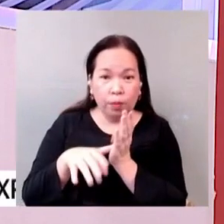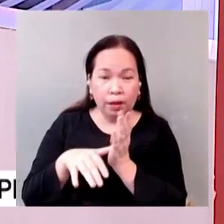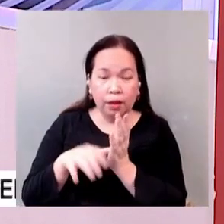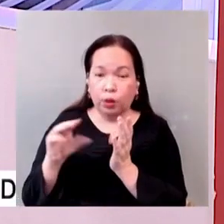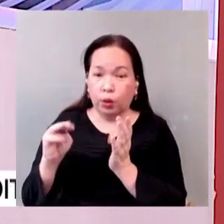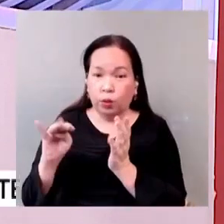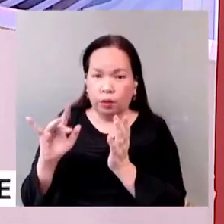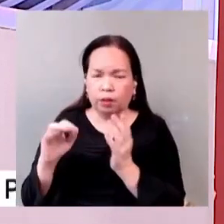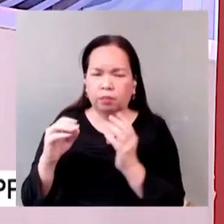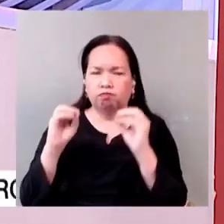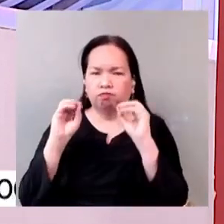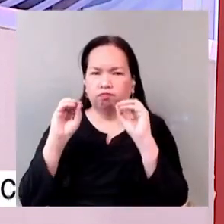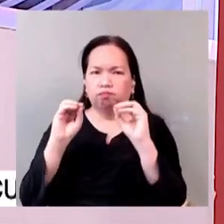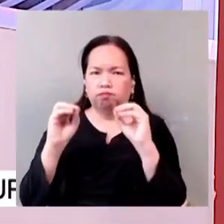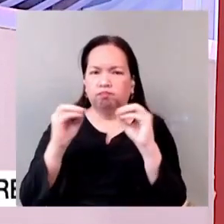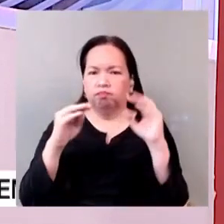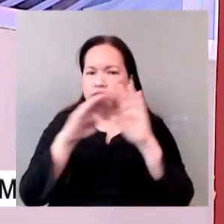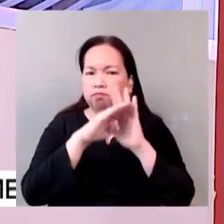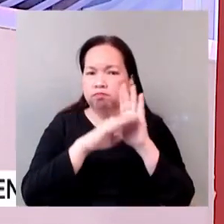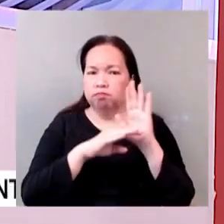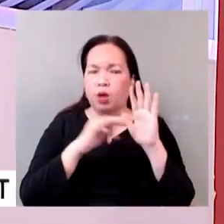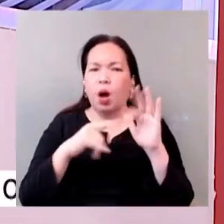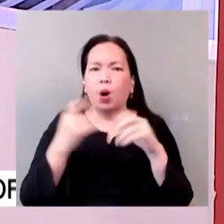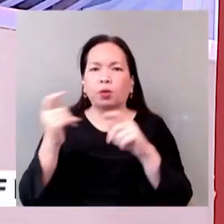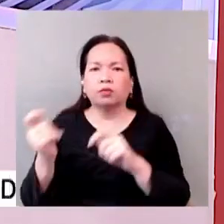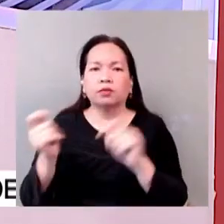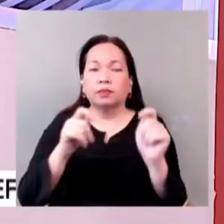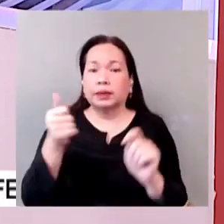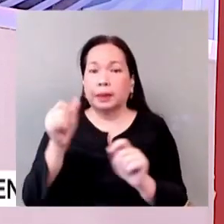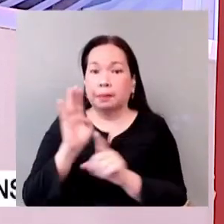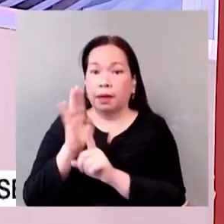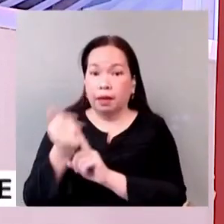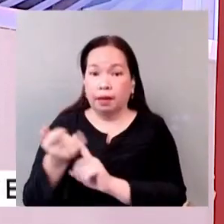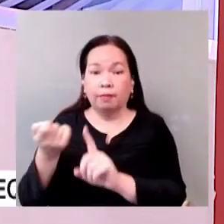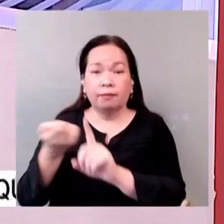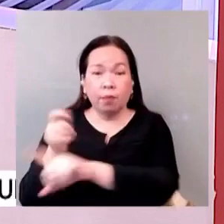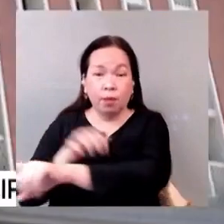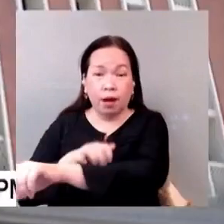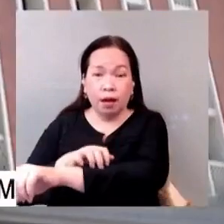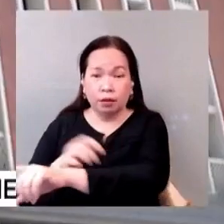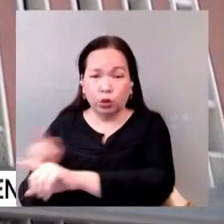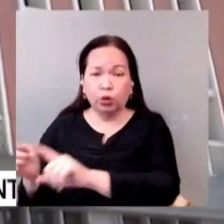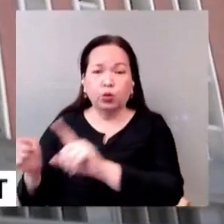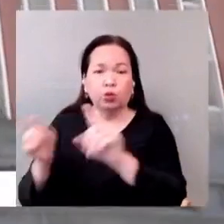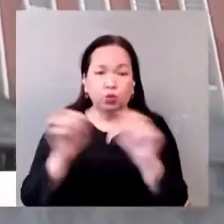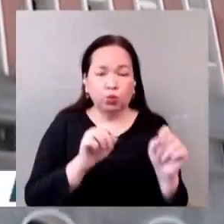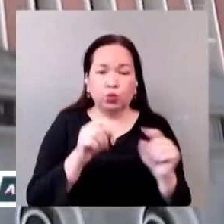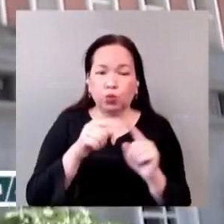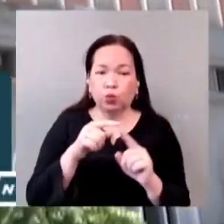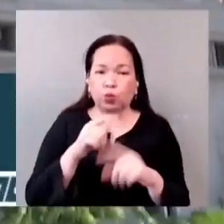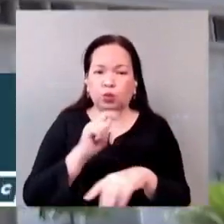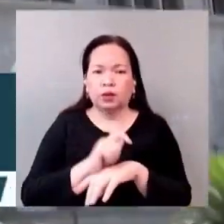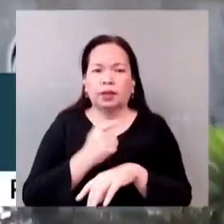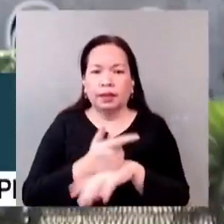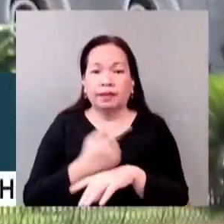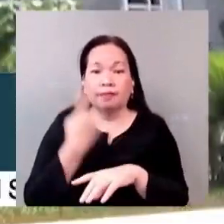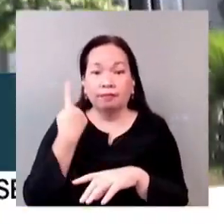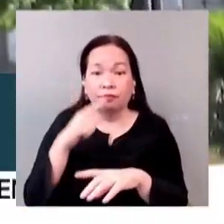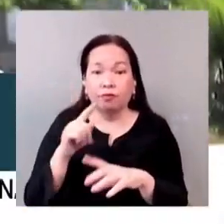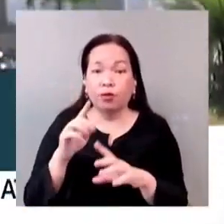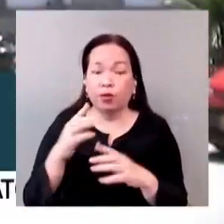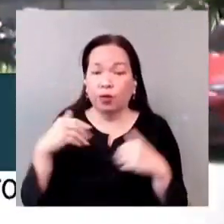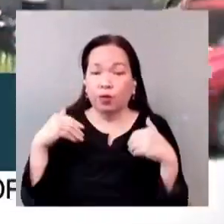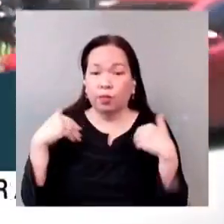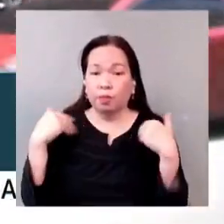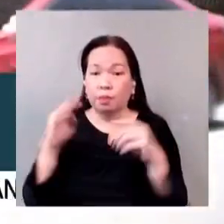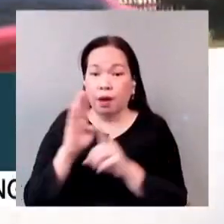administrative transfer of 10 barangays from Makati to Taguig City for the upcoming village and youth polls, the COMELEC approved the